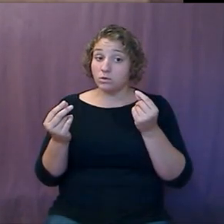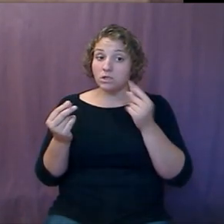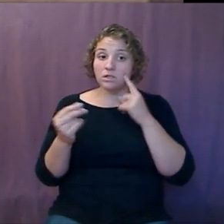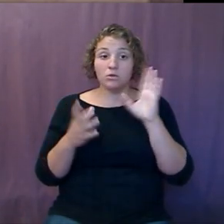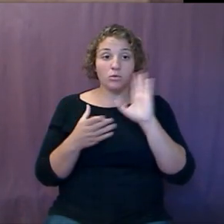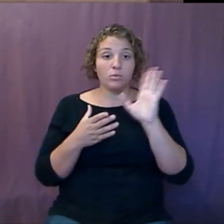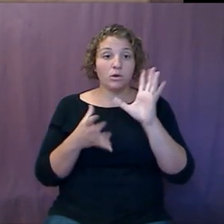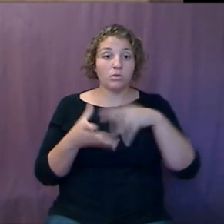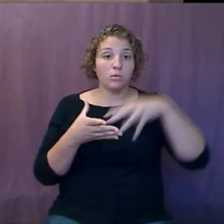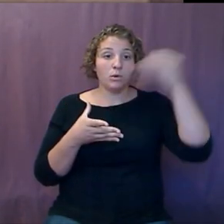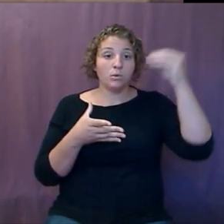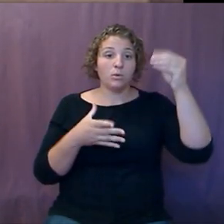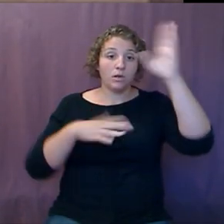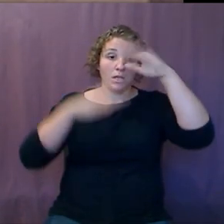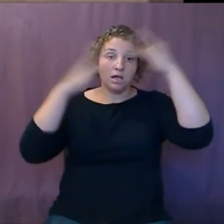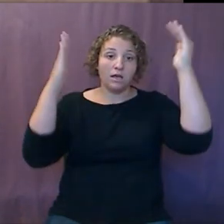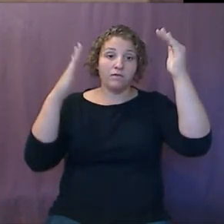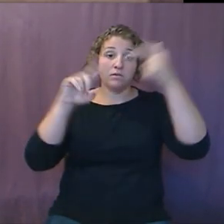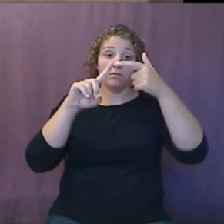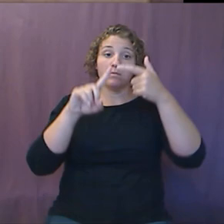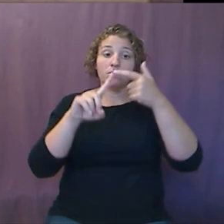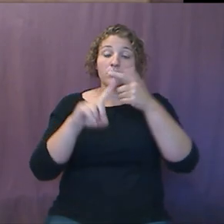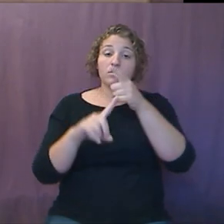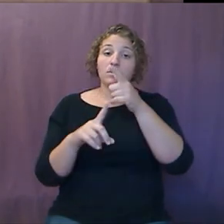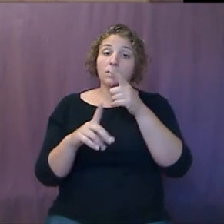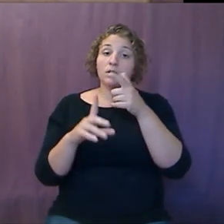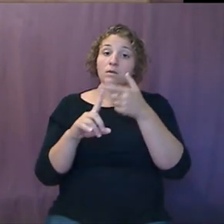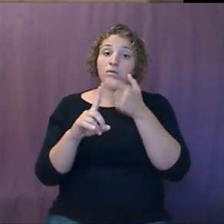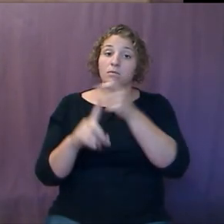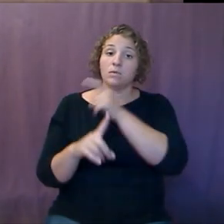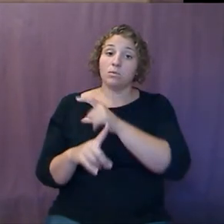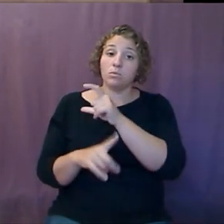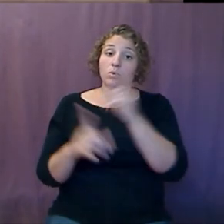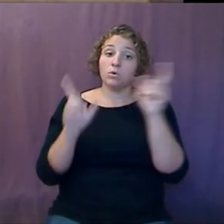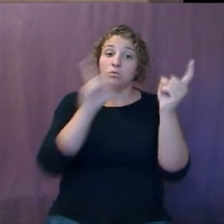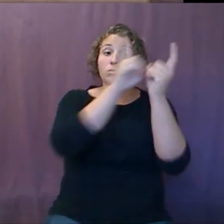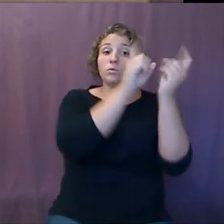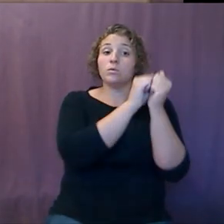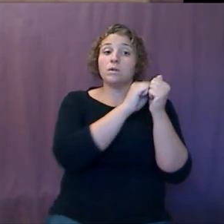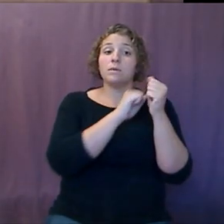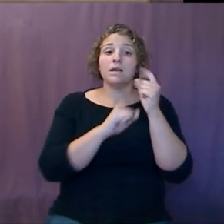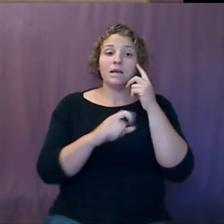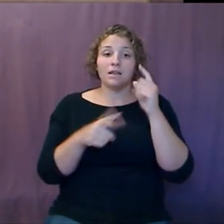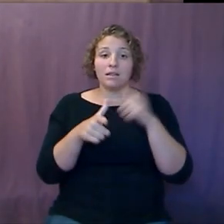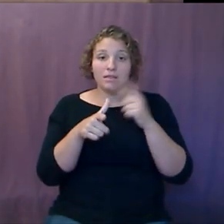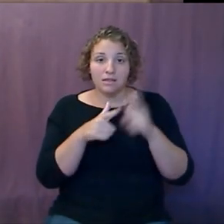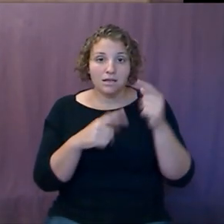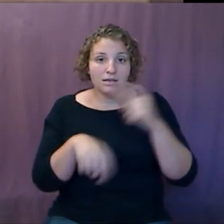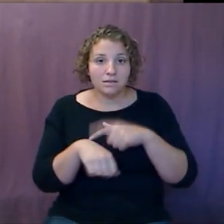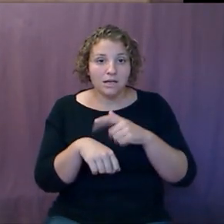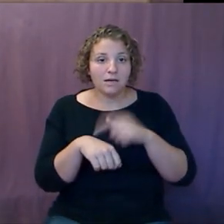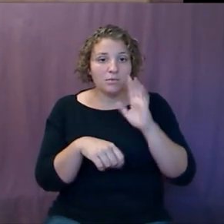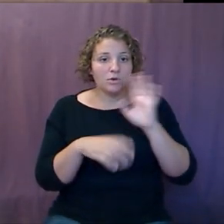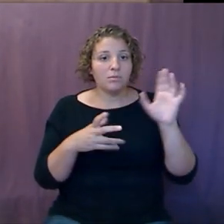time that jesus said unless it were interrupted by him no one survives why would you want to go through that